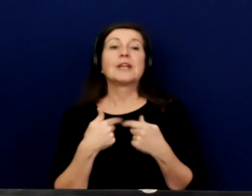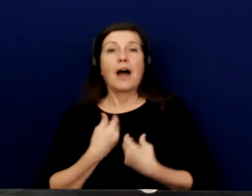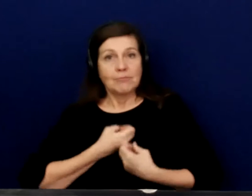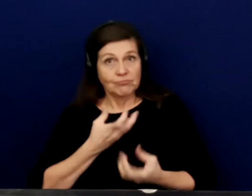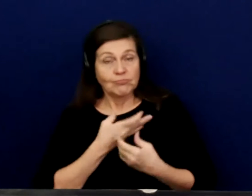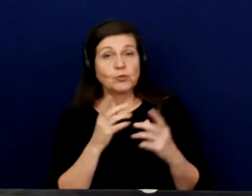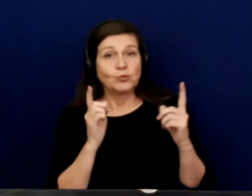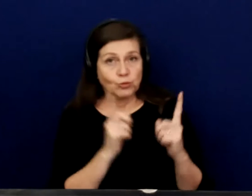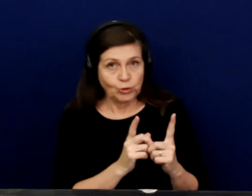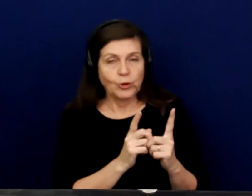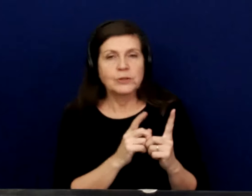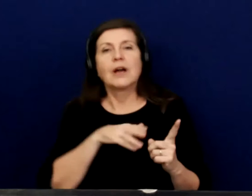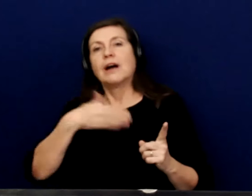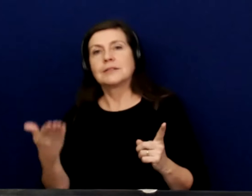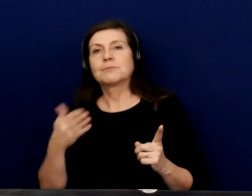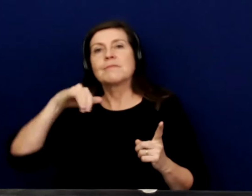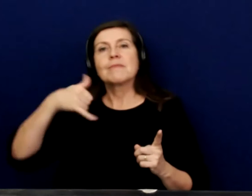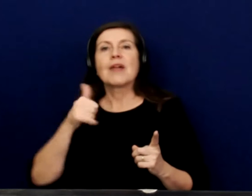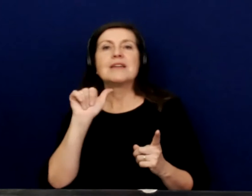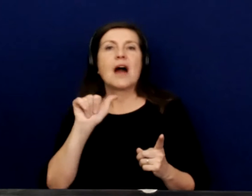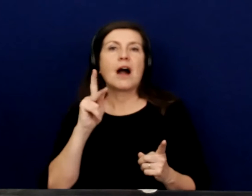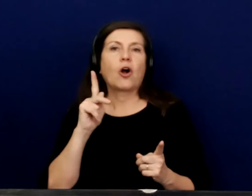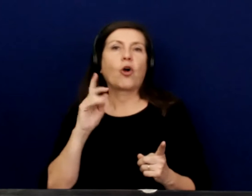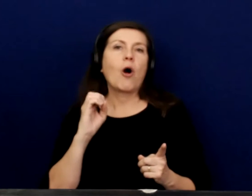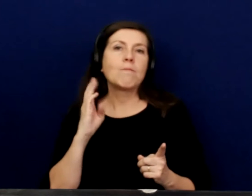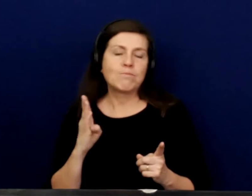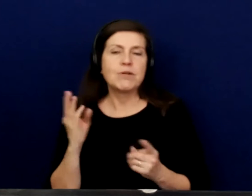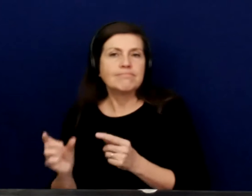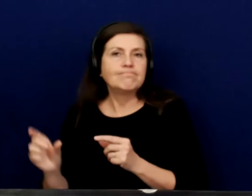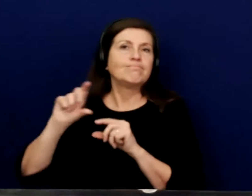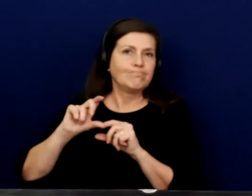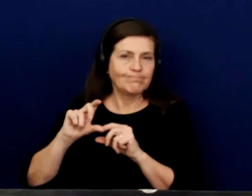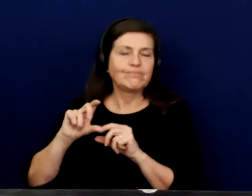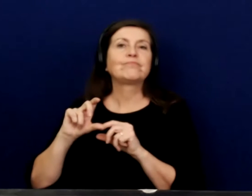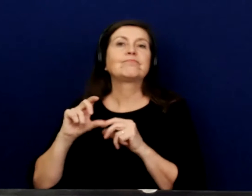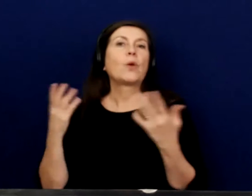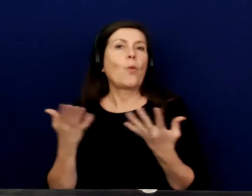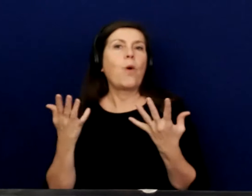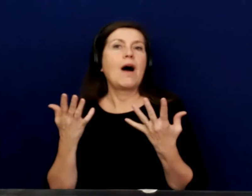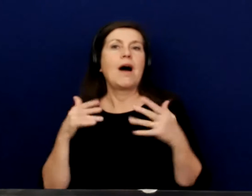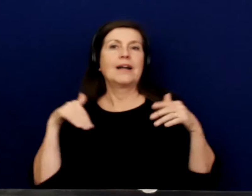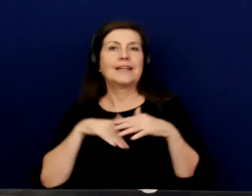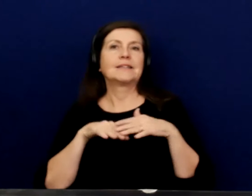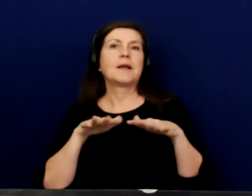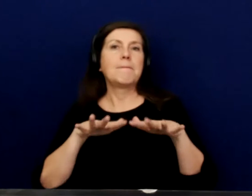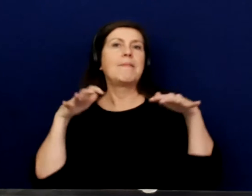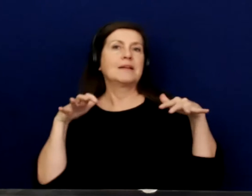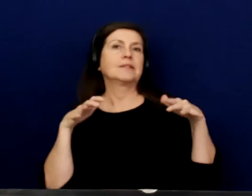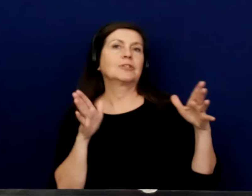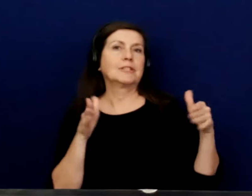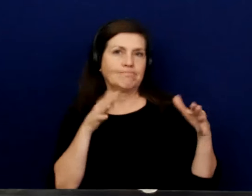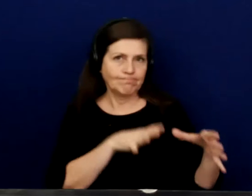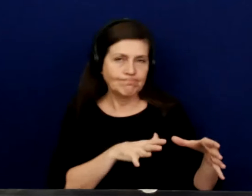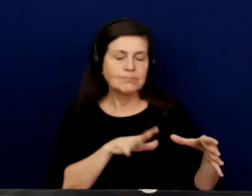will add on what has also been discussed in the plenary, and then we open for